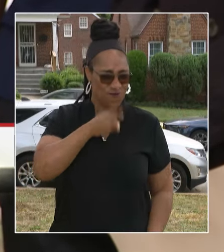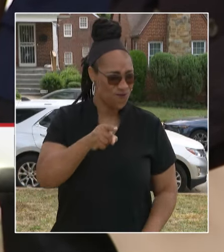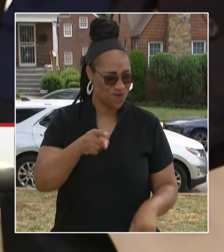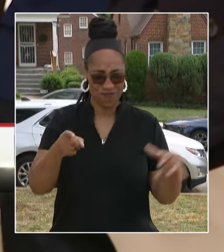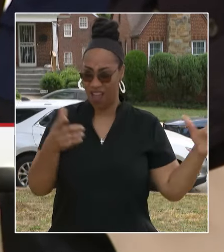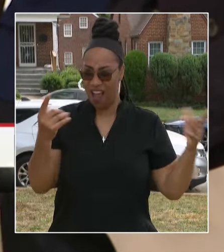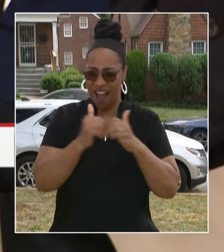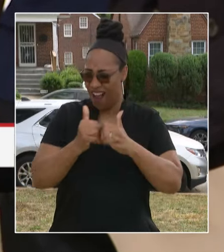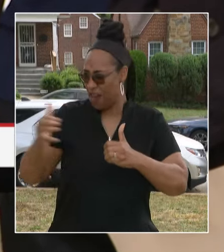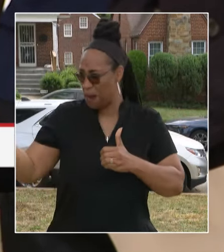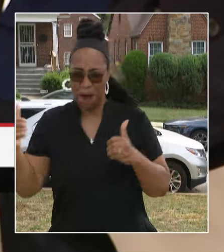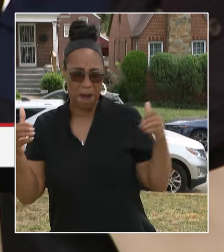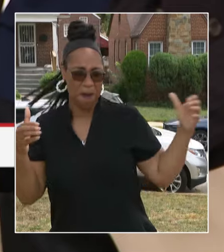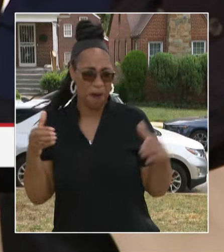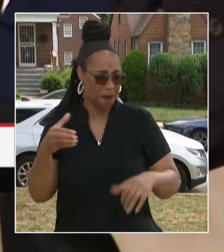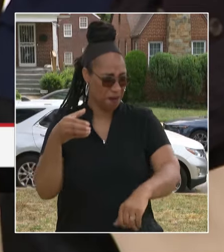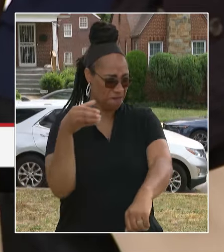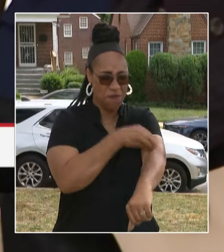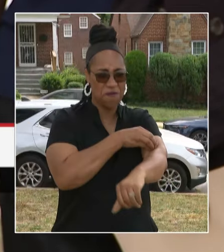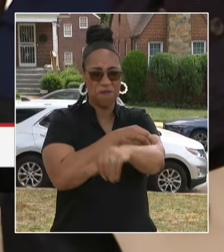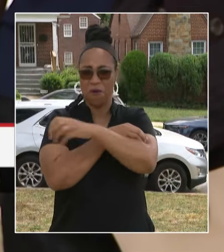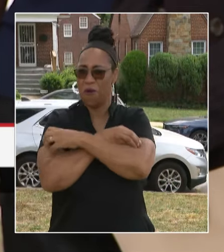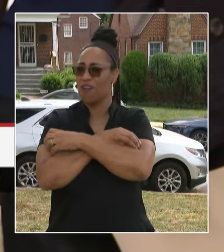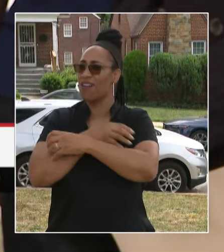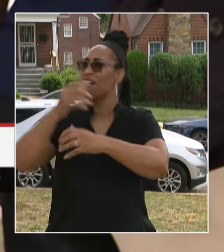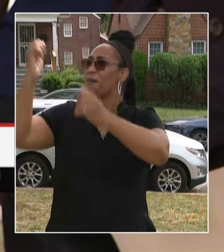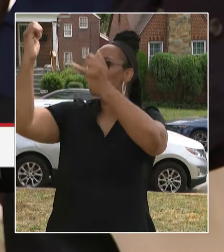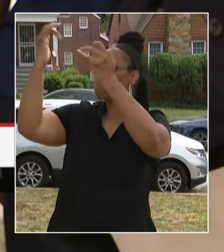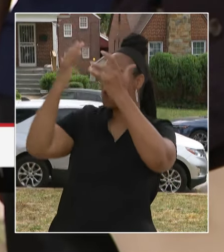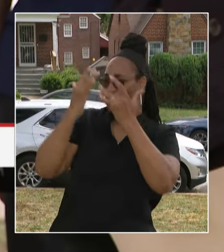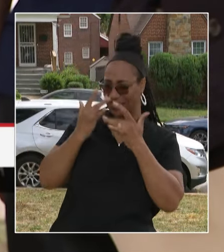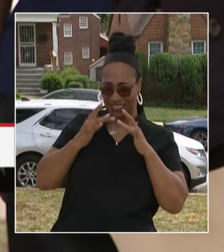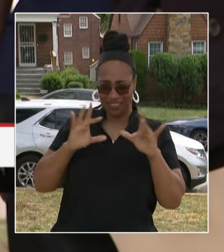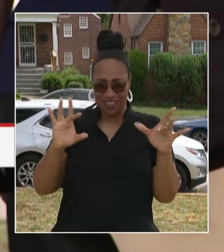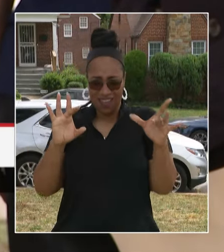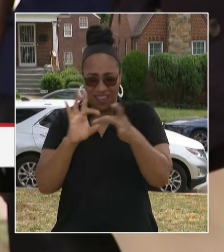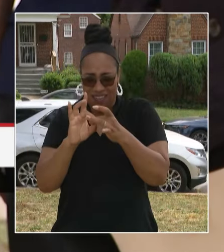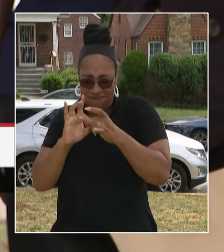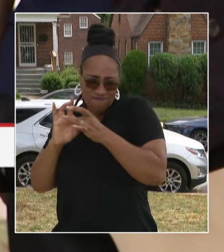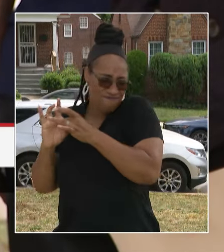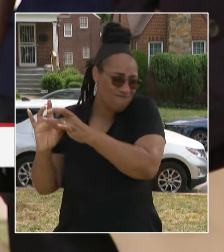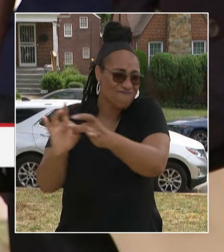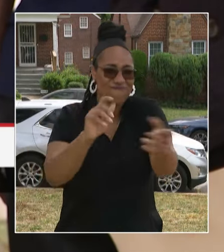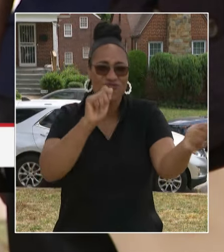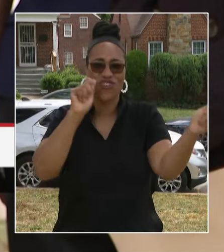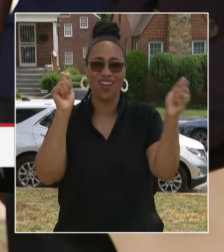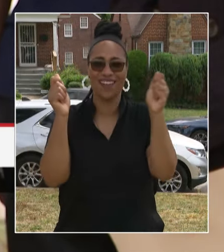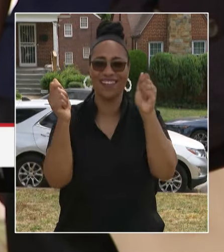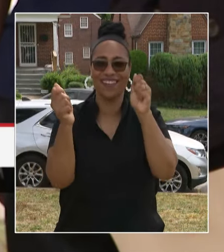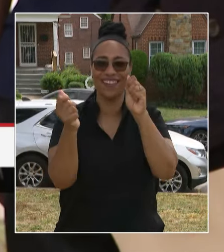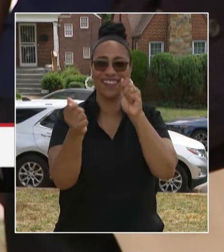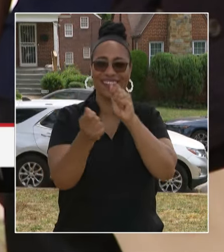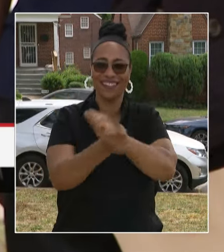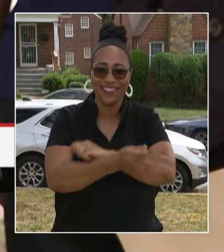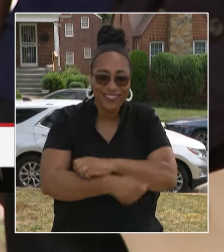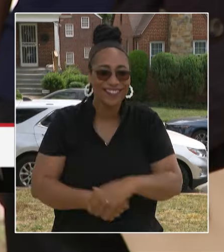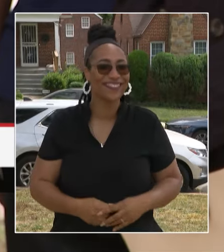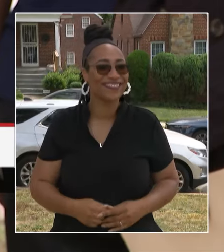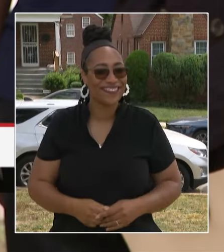then love becomes our legacy, and change our children's birthright. So let us leave behind a country better than the one we were